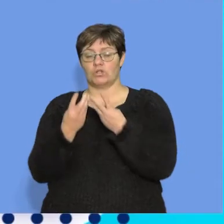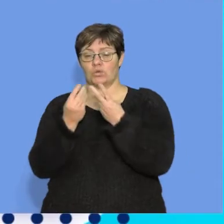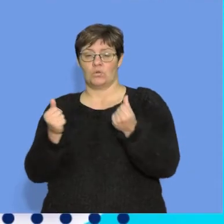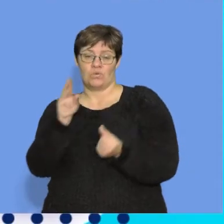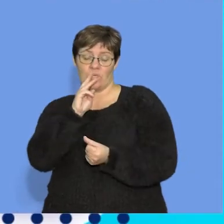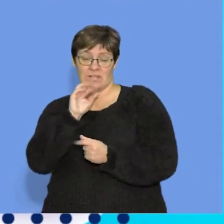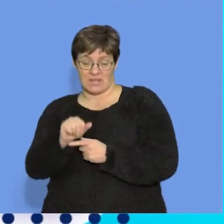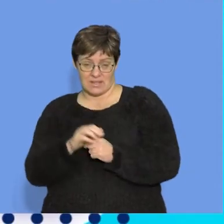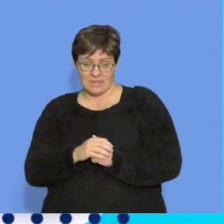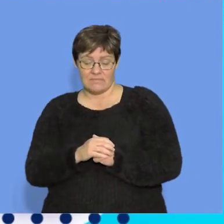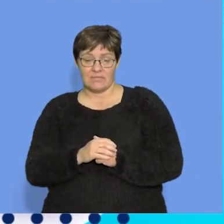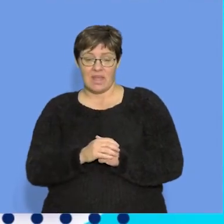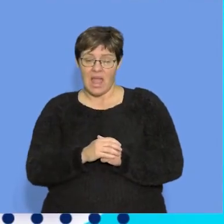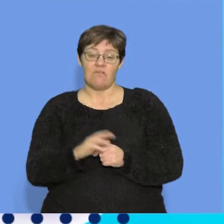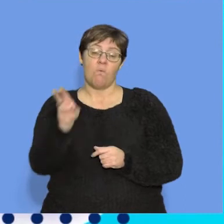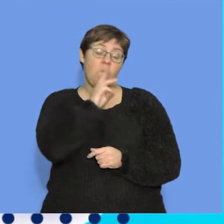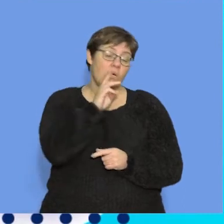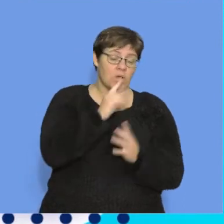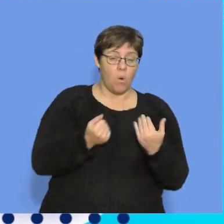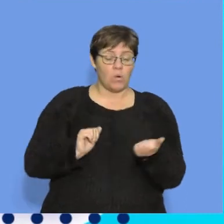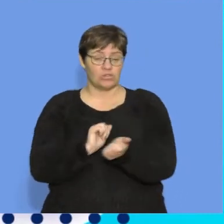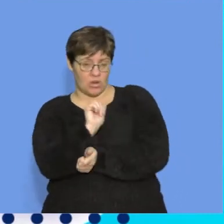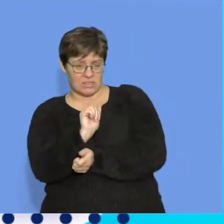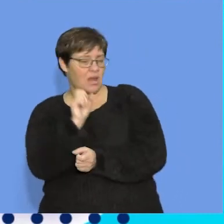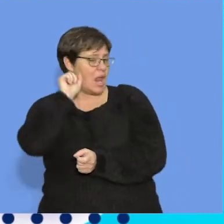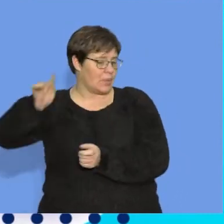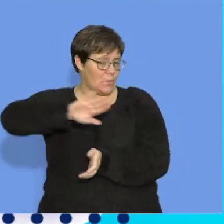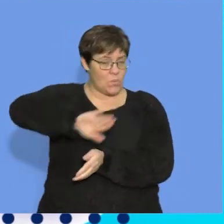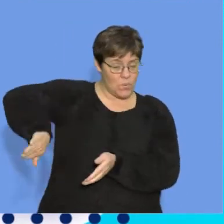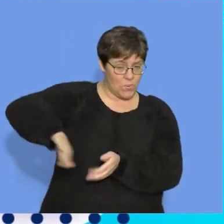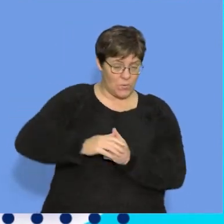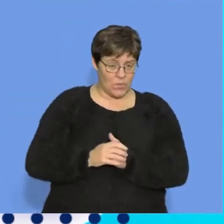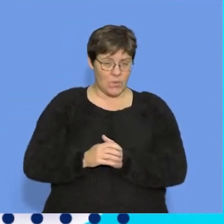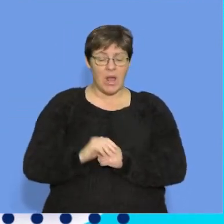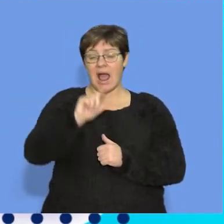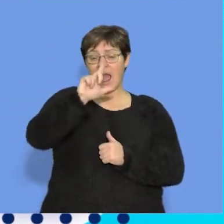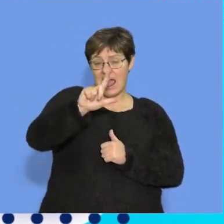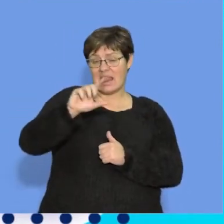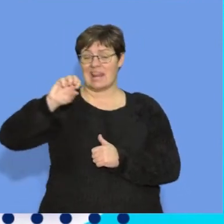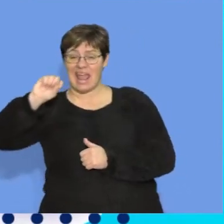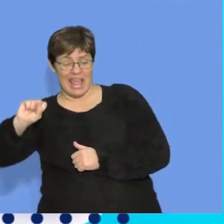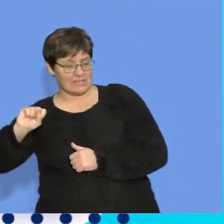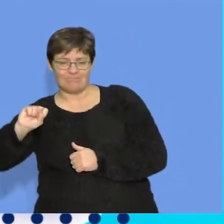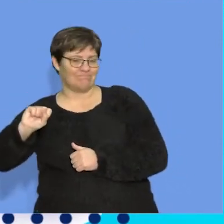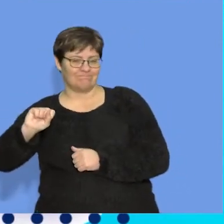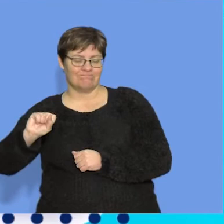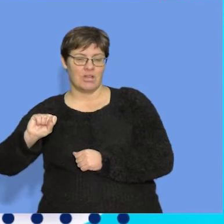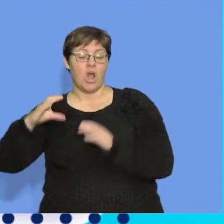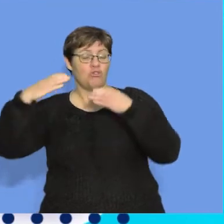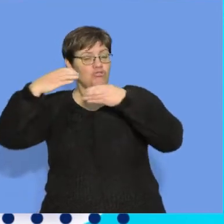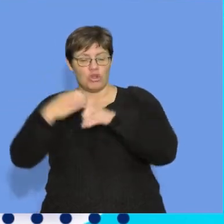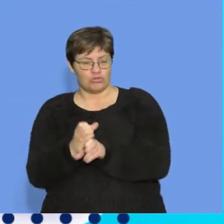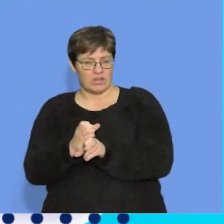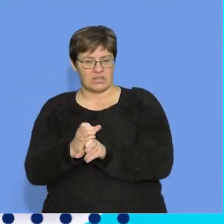If there's a liquid or a solid, I can ignore it, because a liquid or a solid's concentration